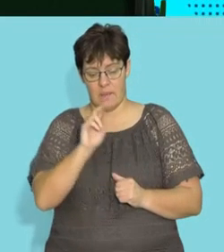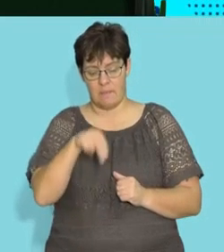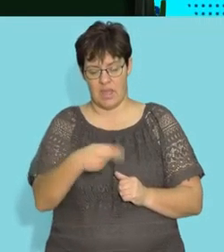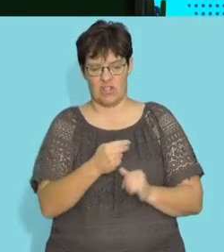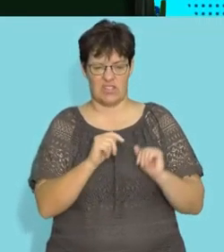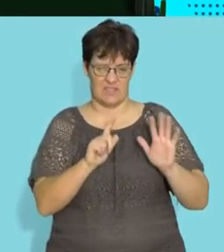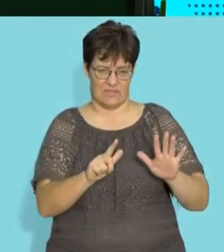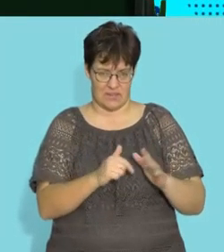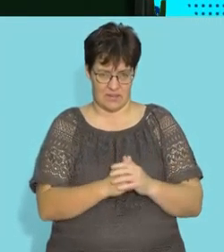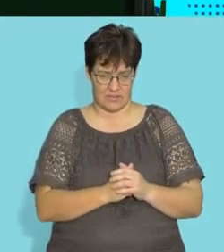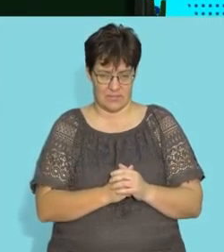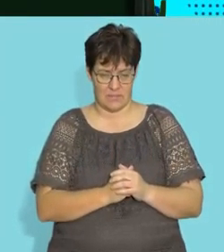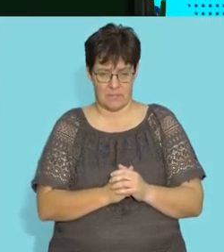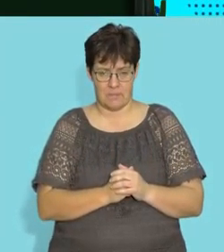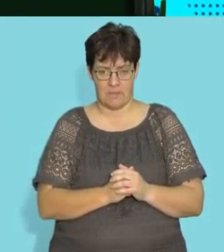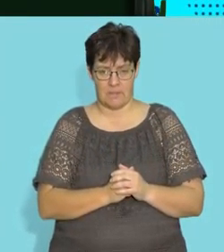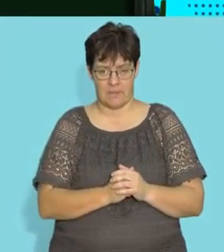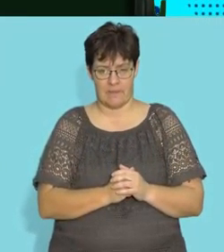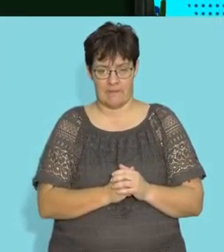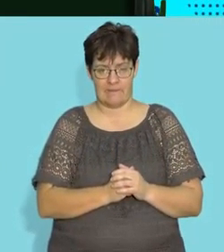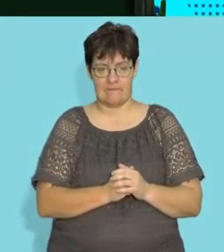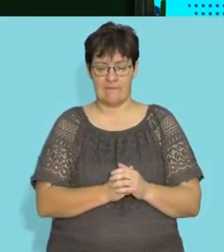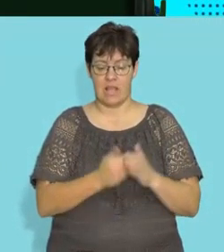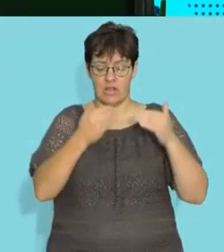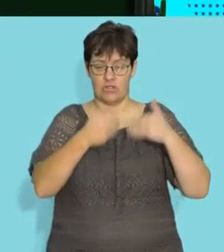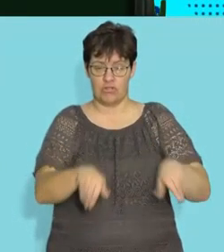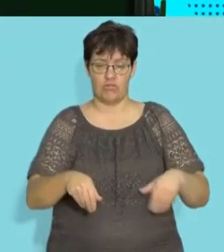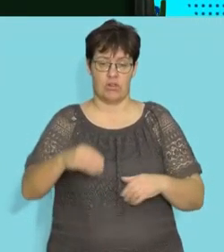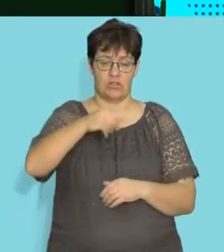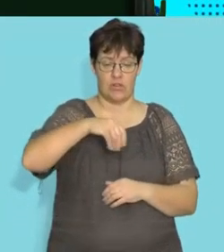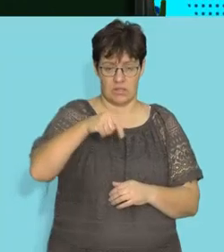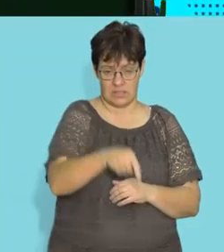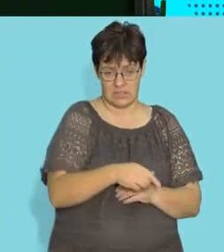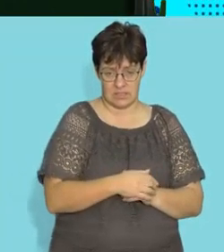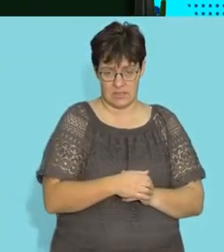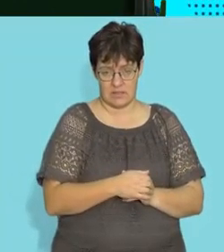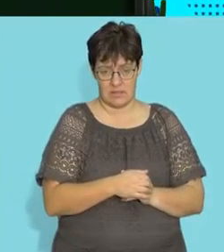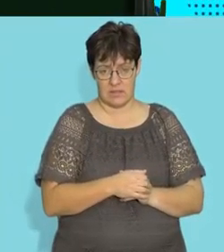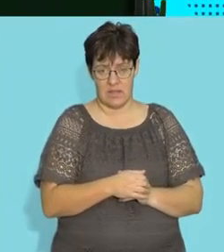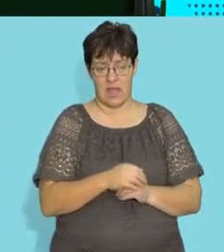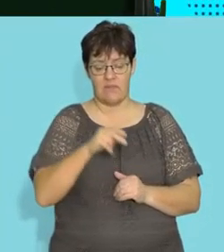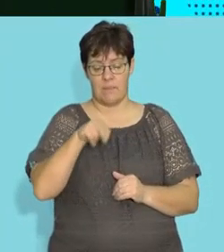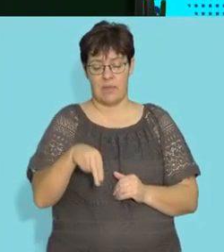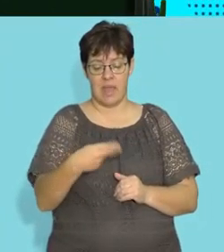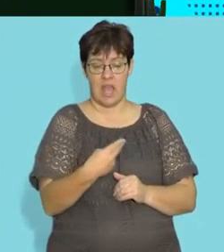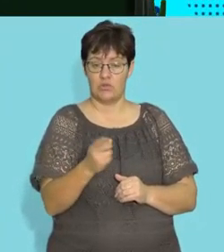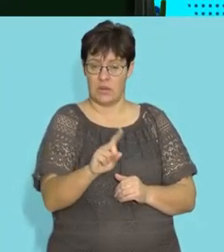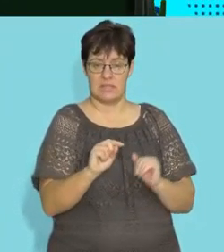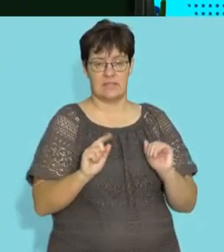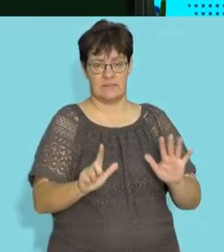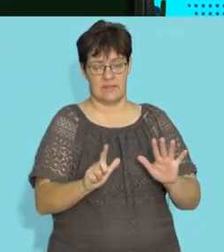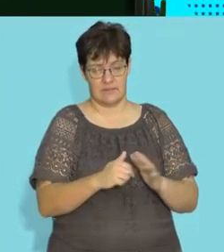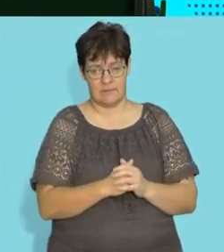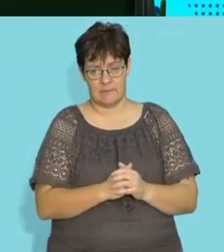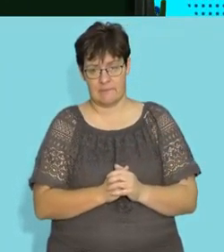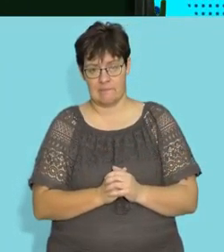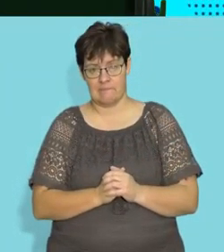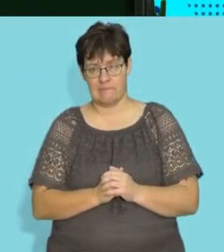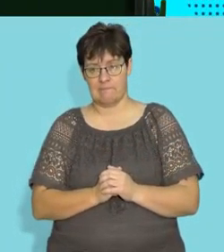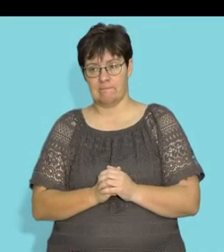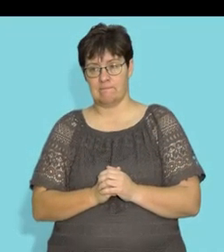we say they do not hydrolyze, which means if they do not hydrolyze, they